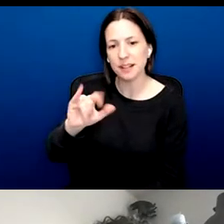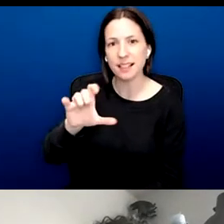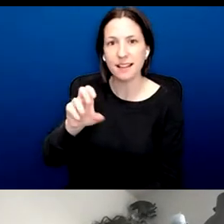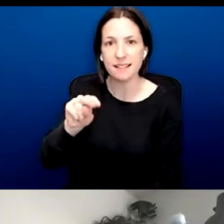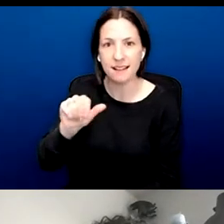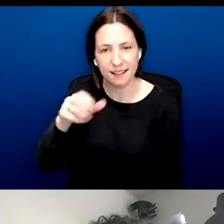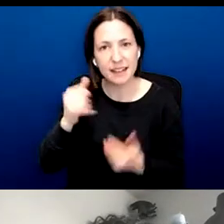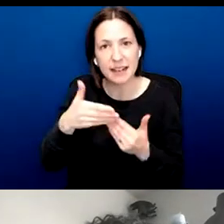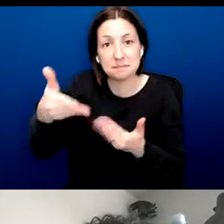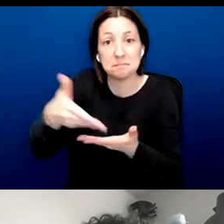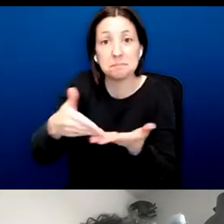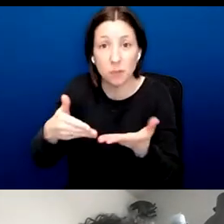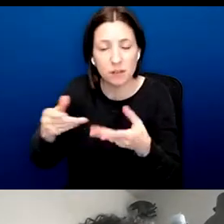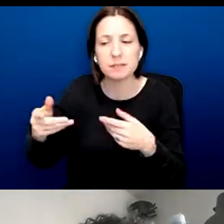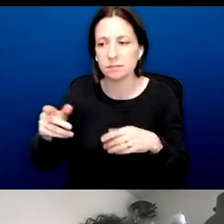aspect.